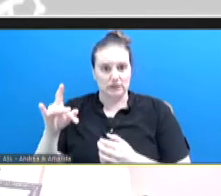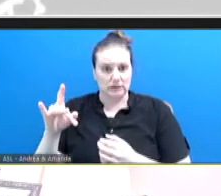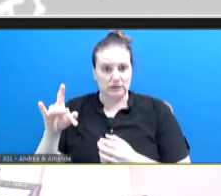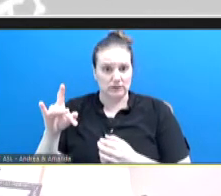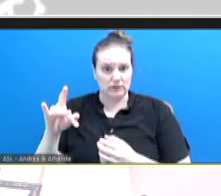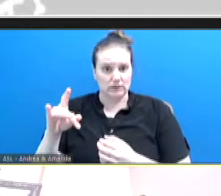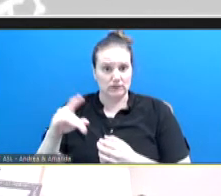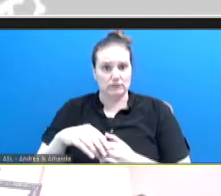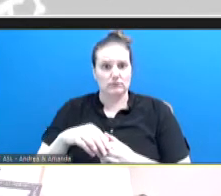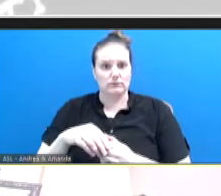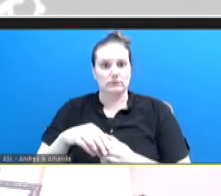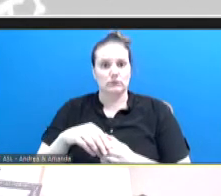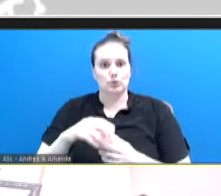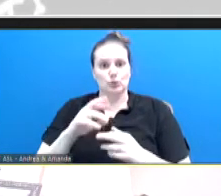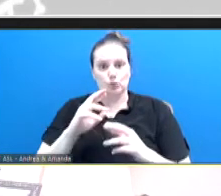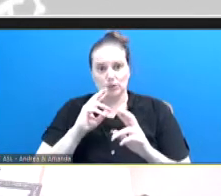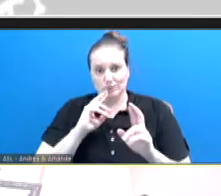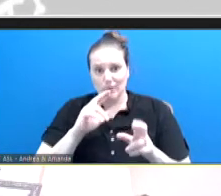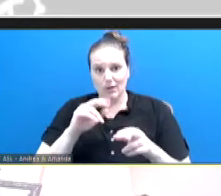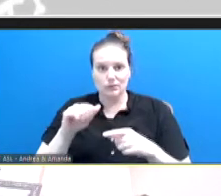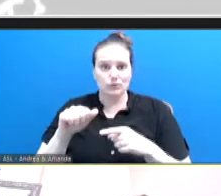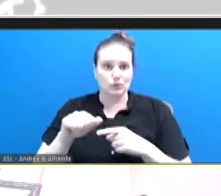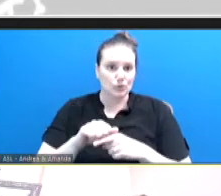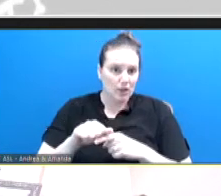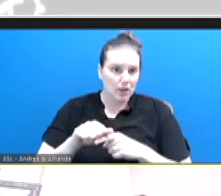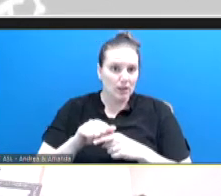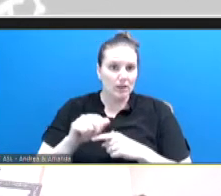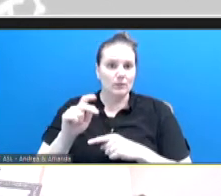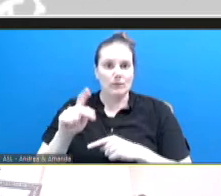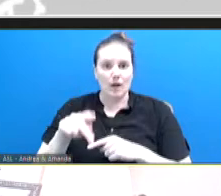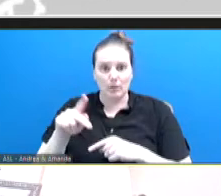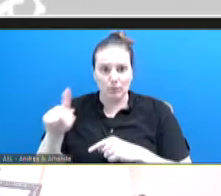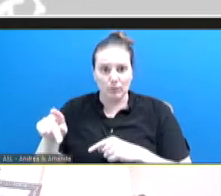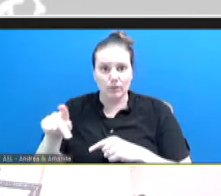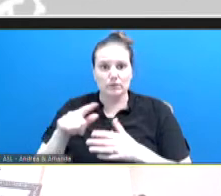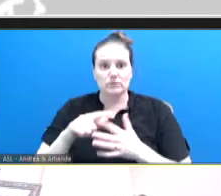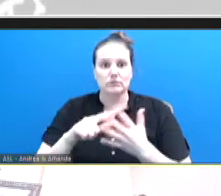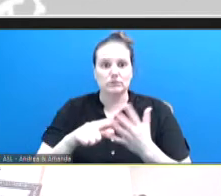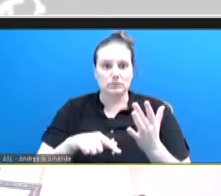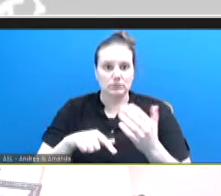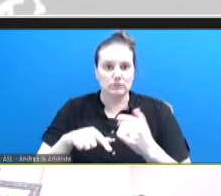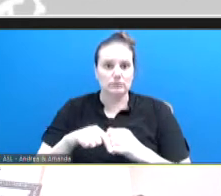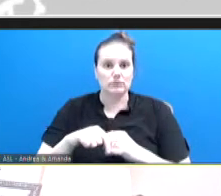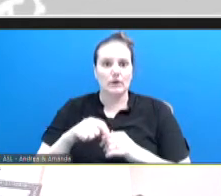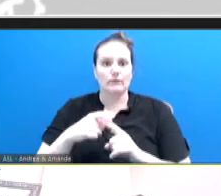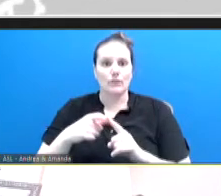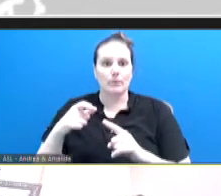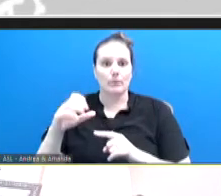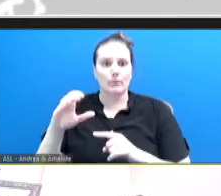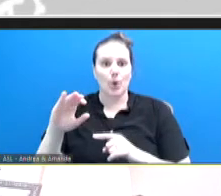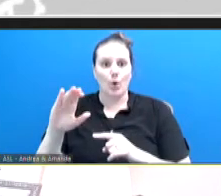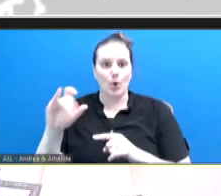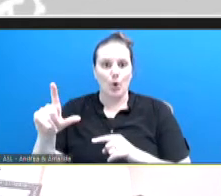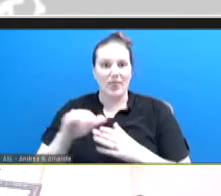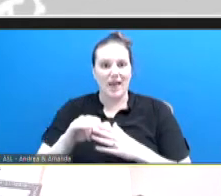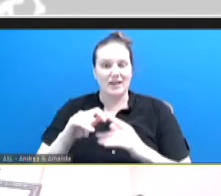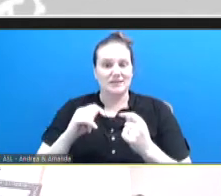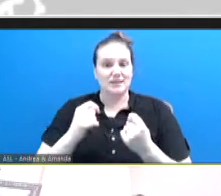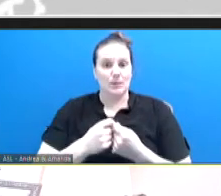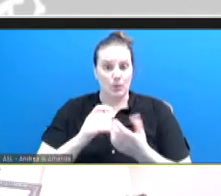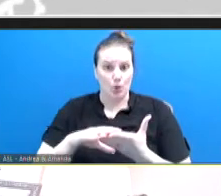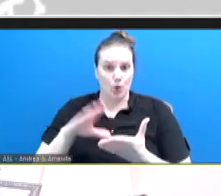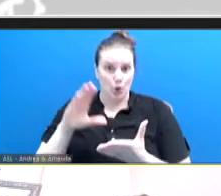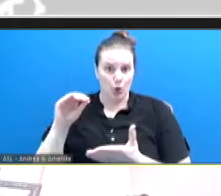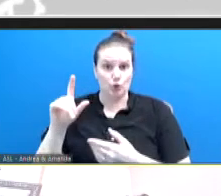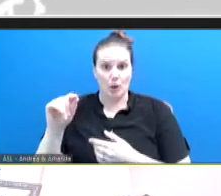2018 rapid response training PowerPoints in a report from COCO, the team learned in